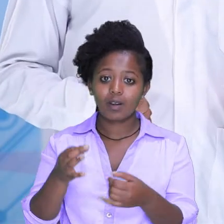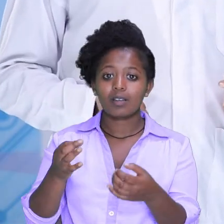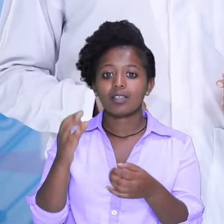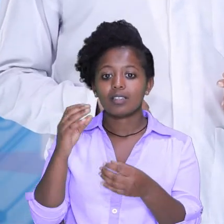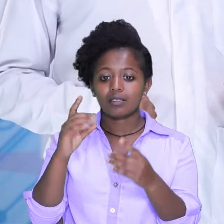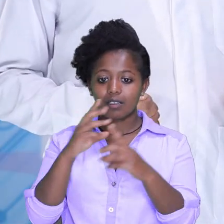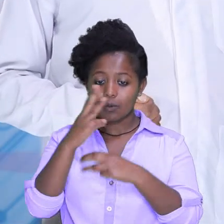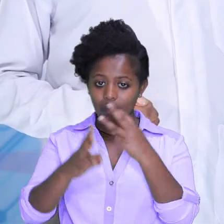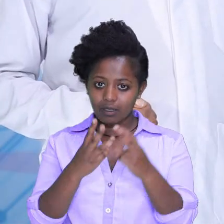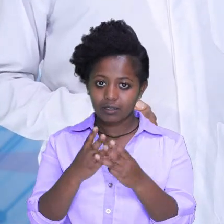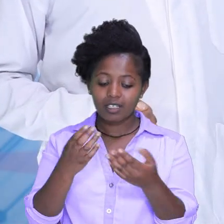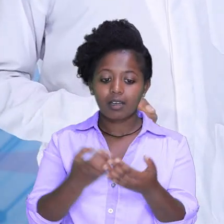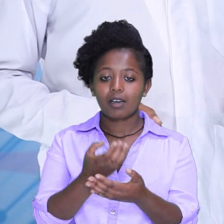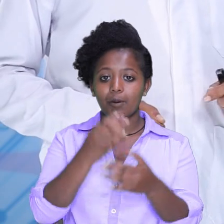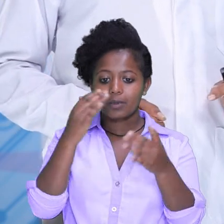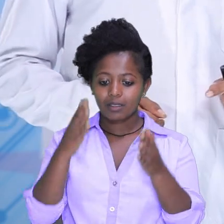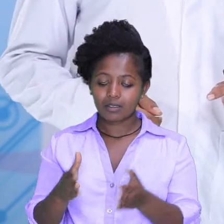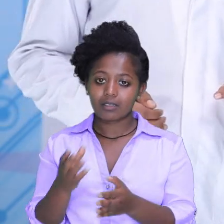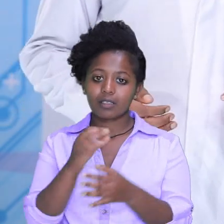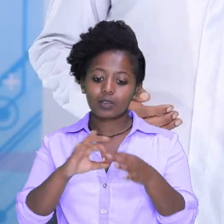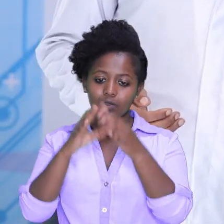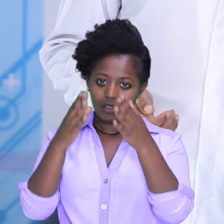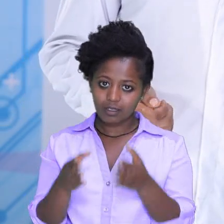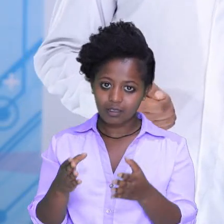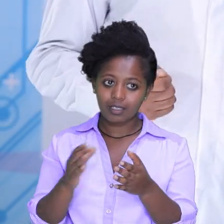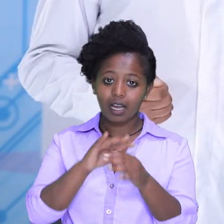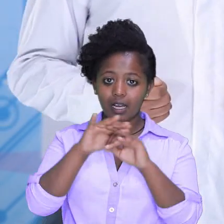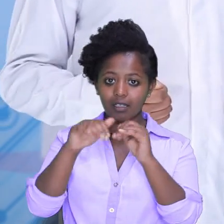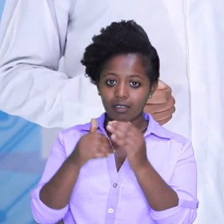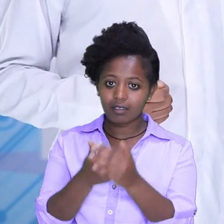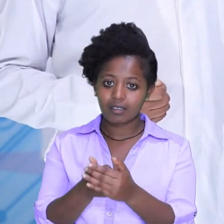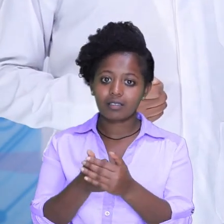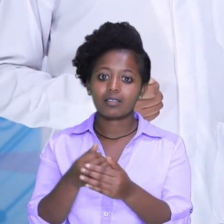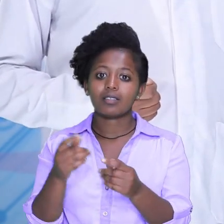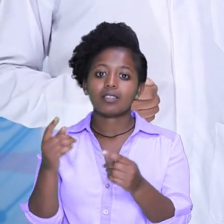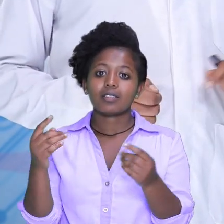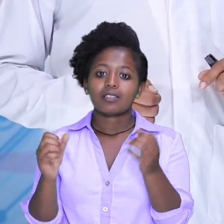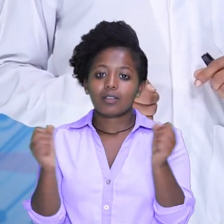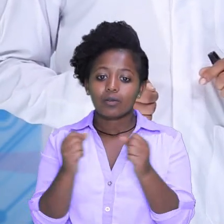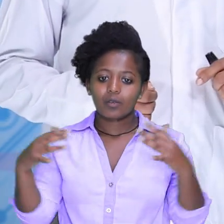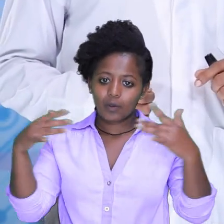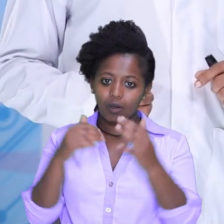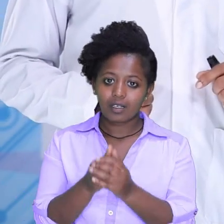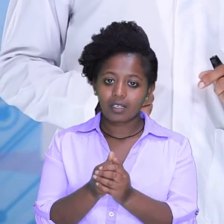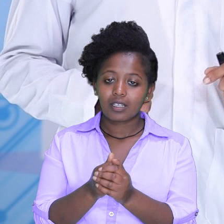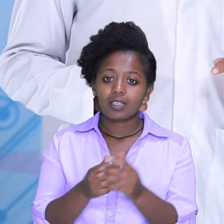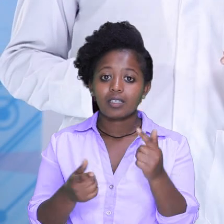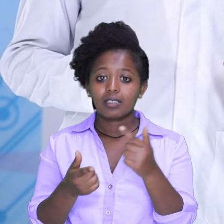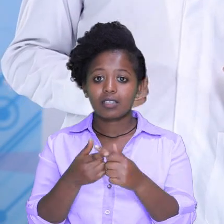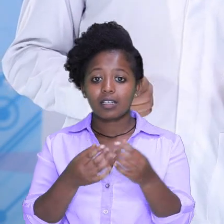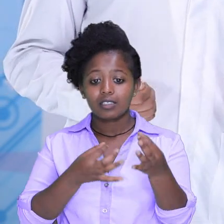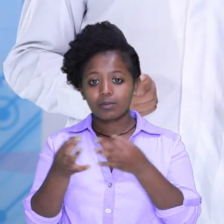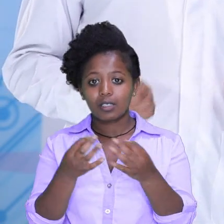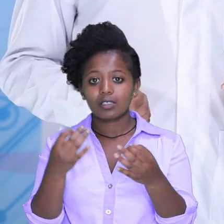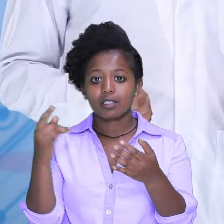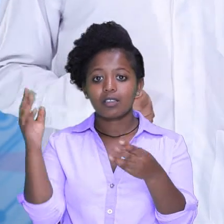and socialist, analyze the main feature of Cold War, explain the cause and consequence